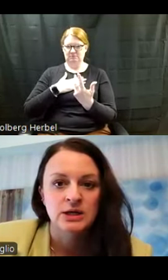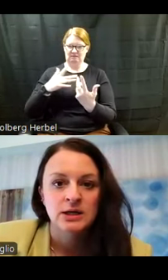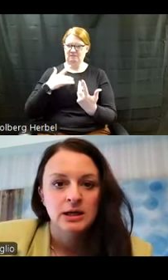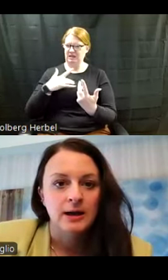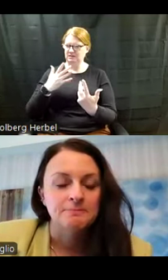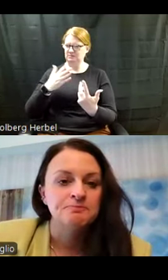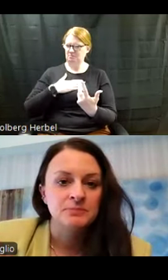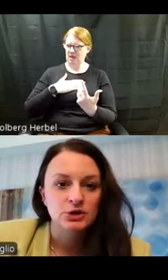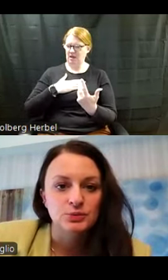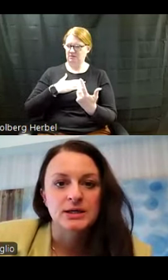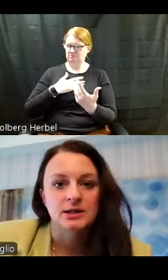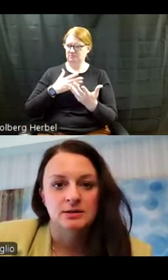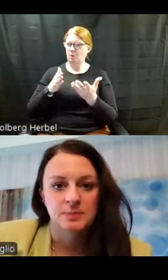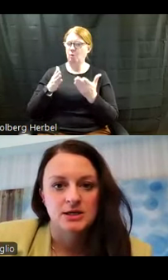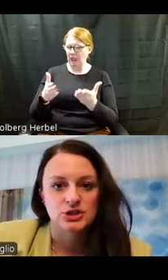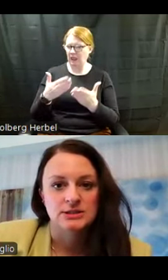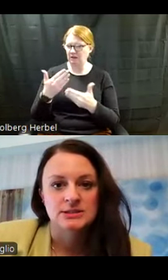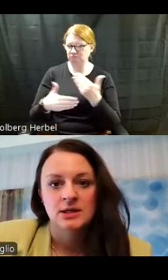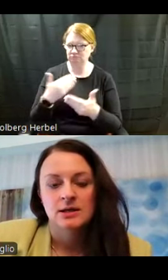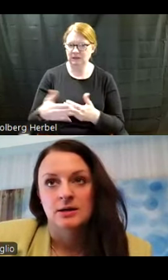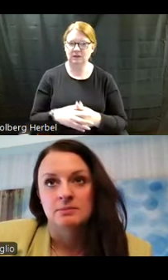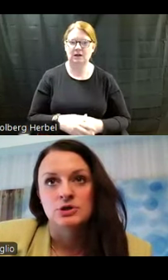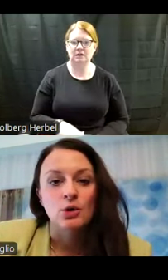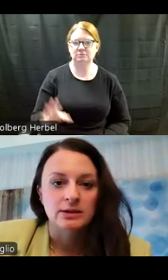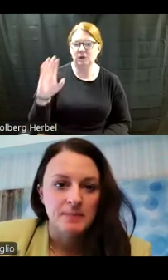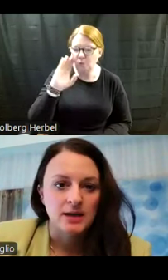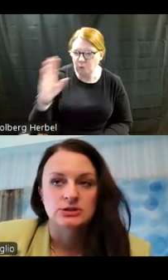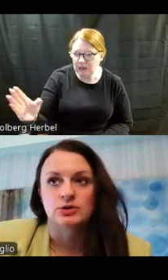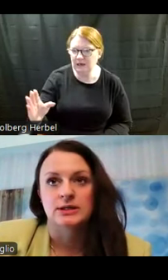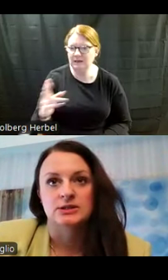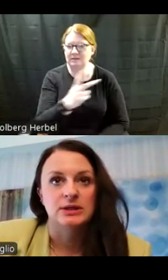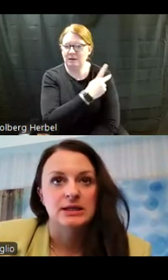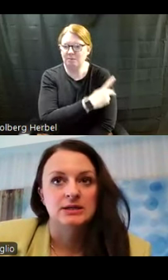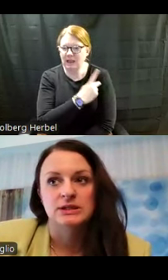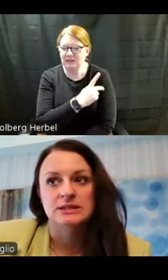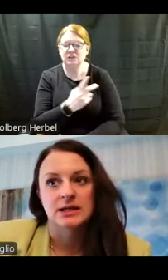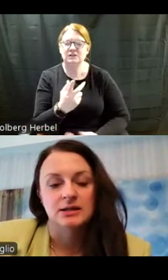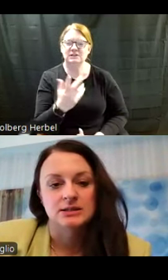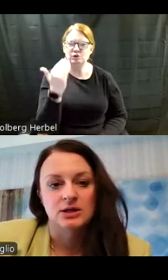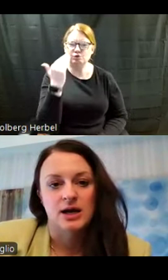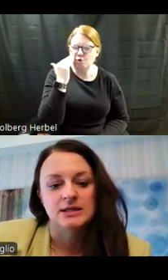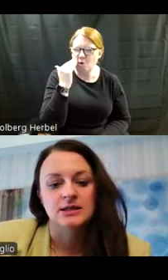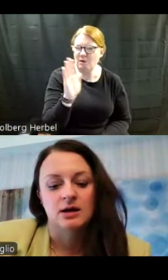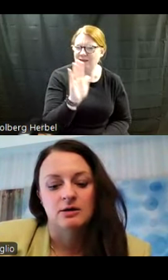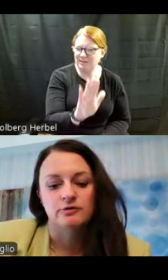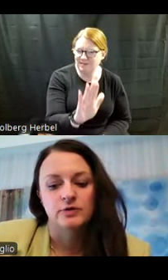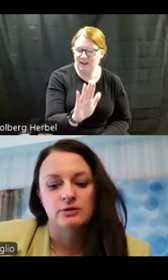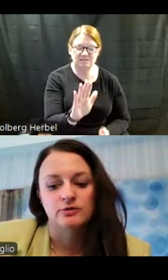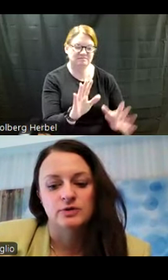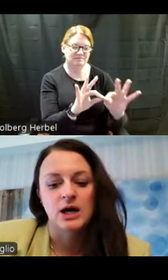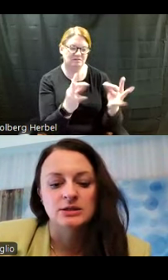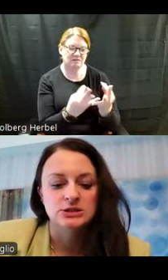of greeting the patient, knowing the backstory. So again, really setting this idea